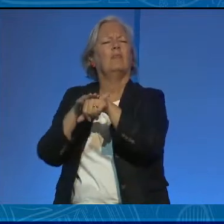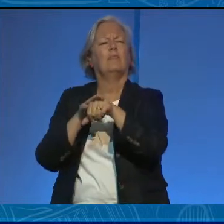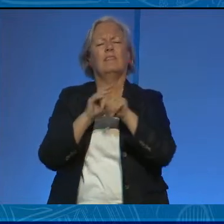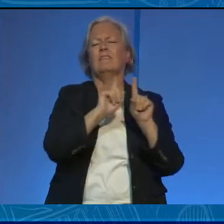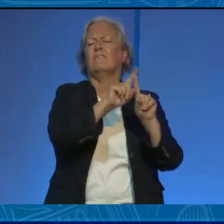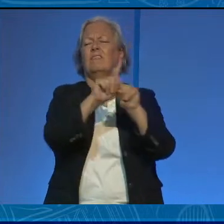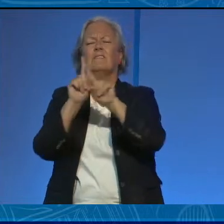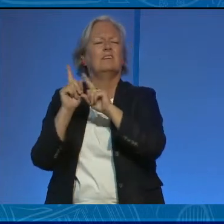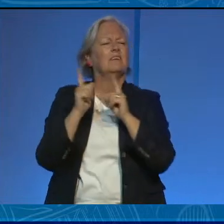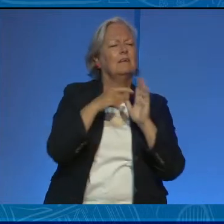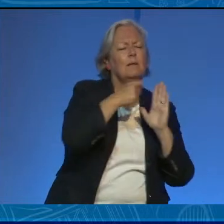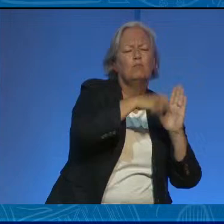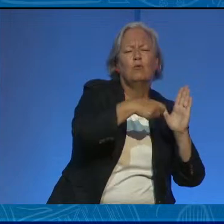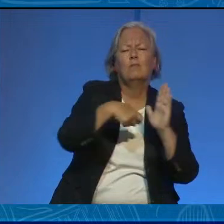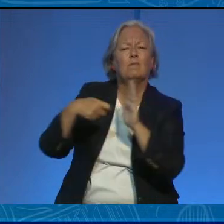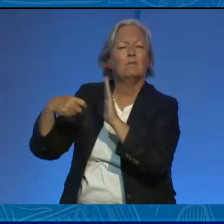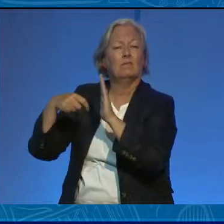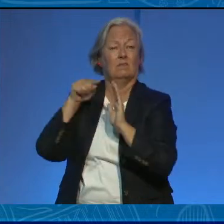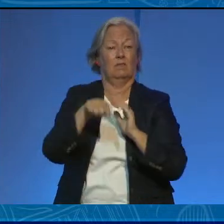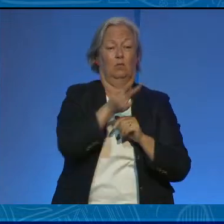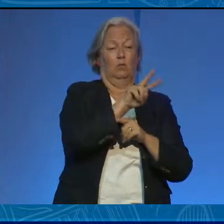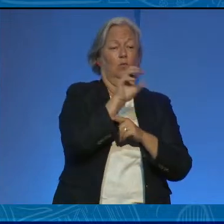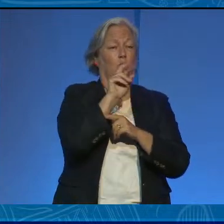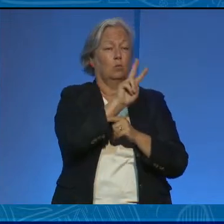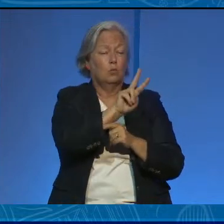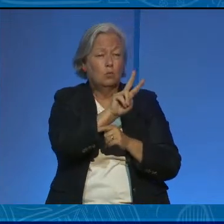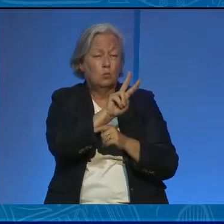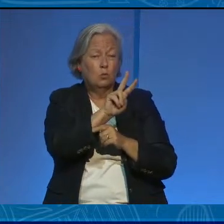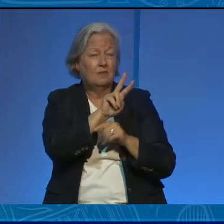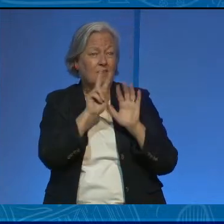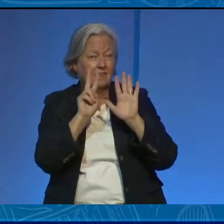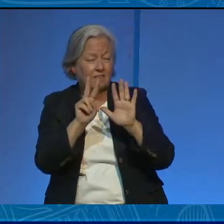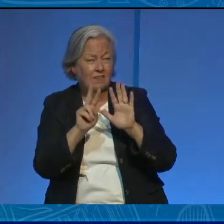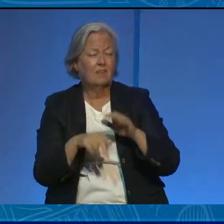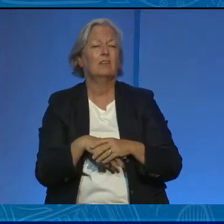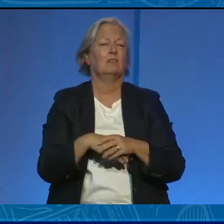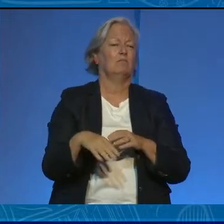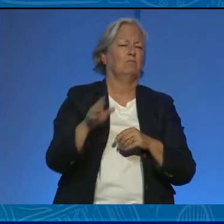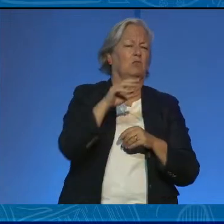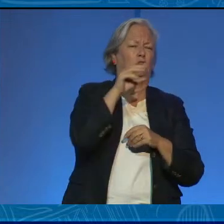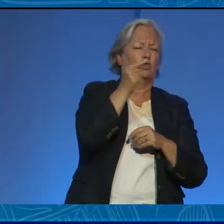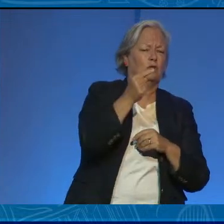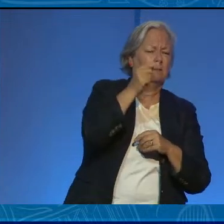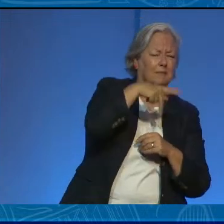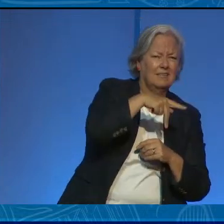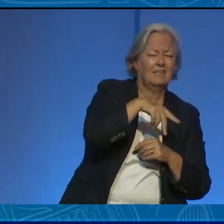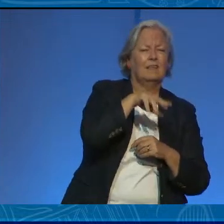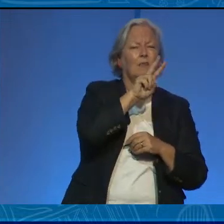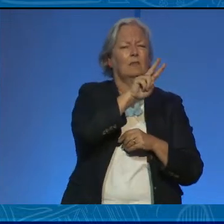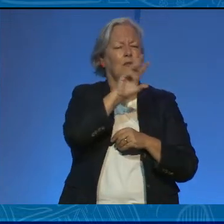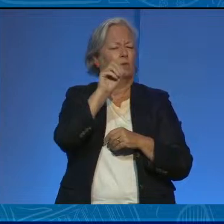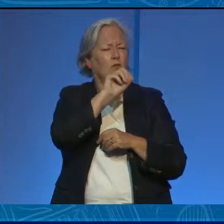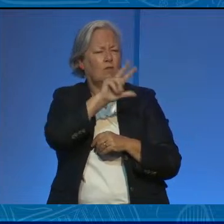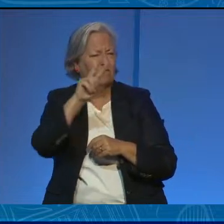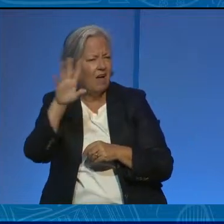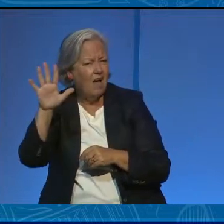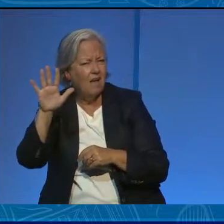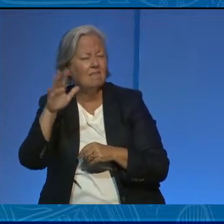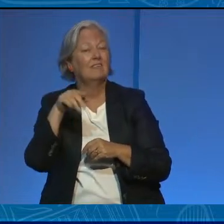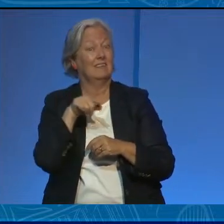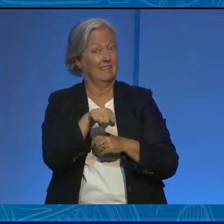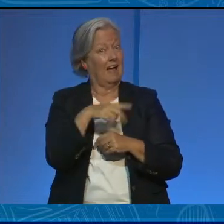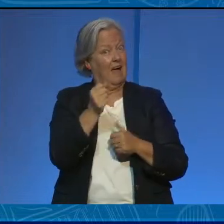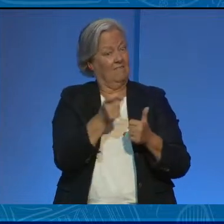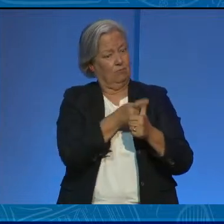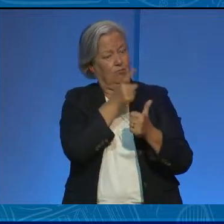in 2027, the GP 2025 will be a key forum to review and discuss the